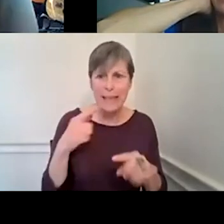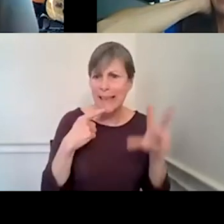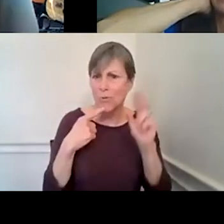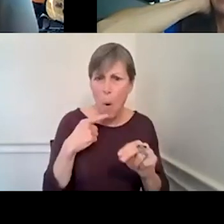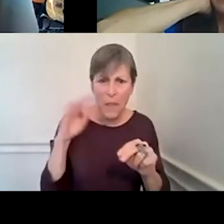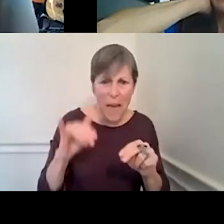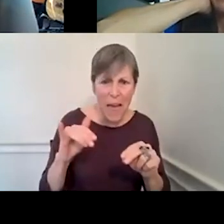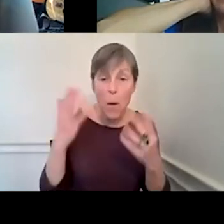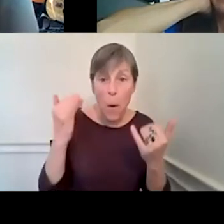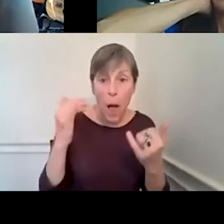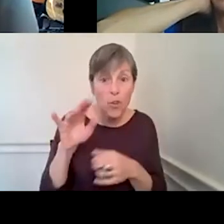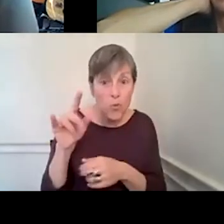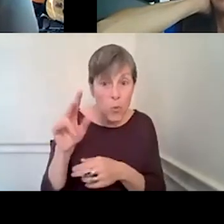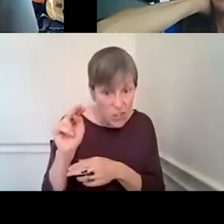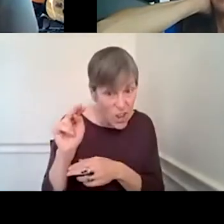it was tuition plus stipend.